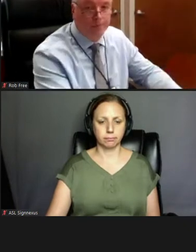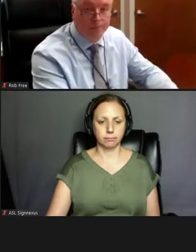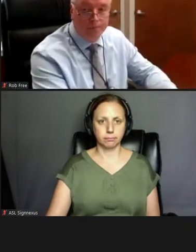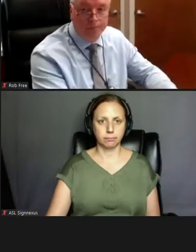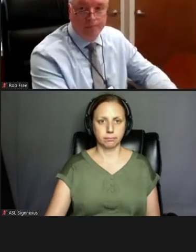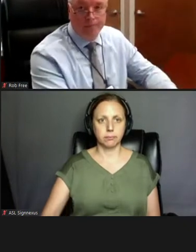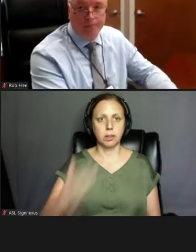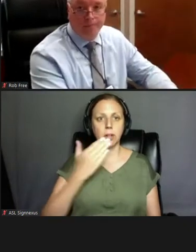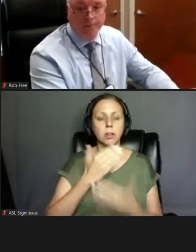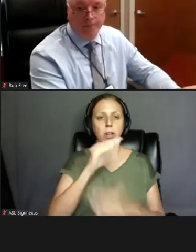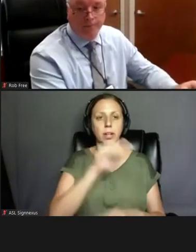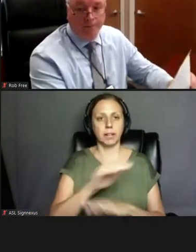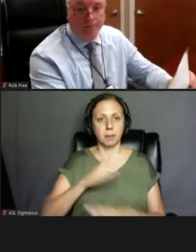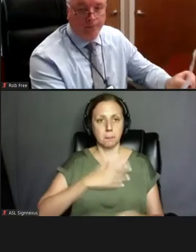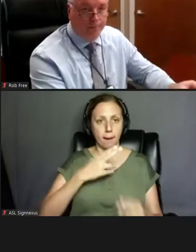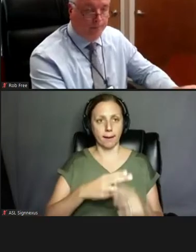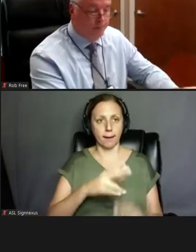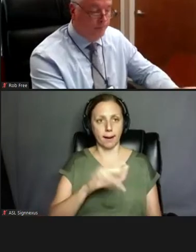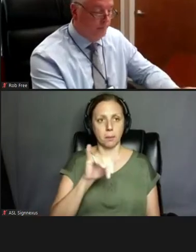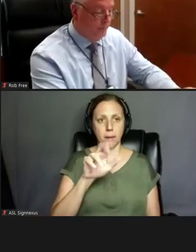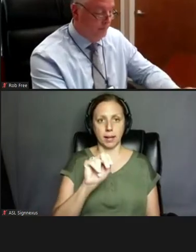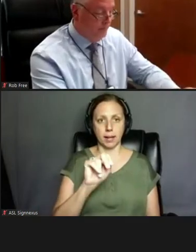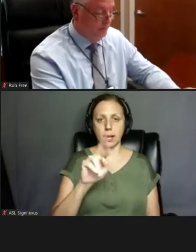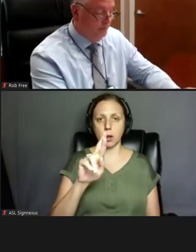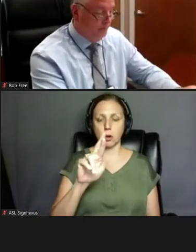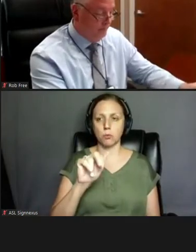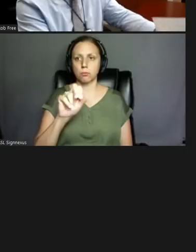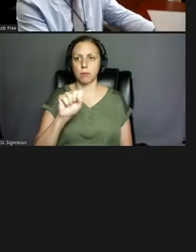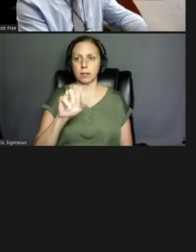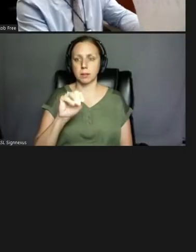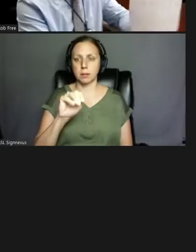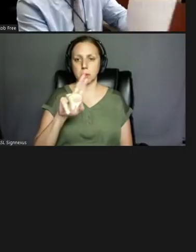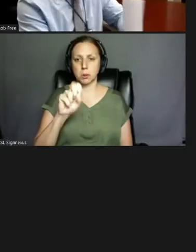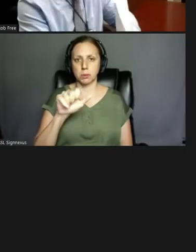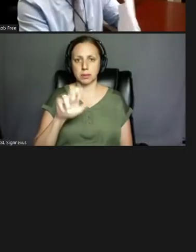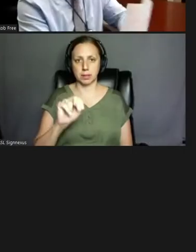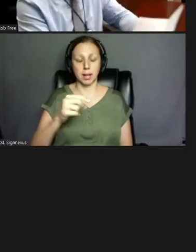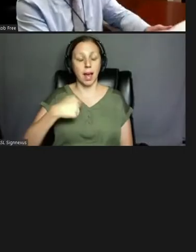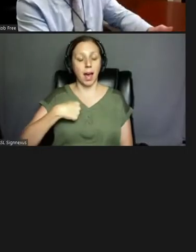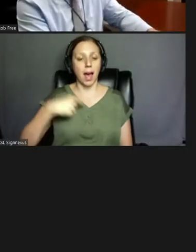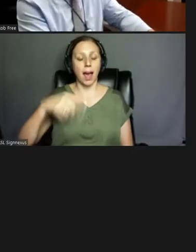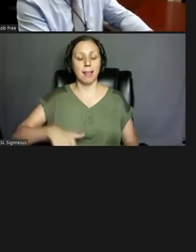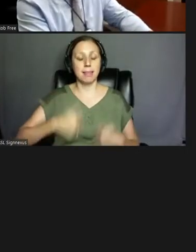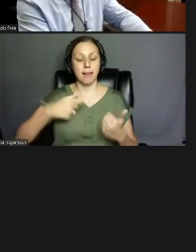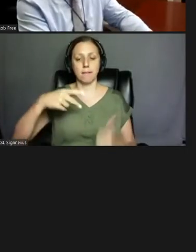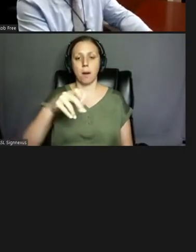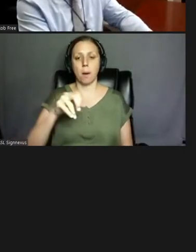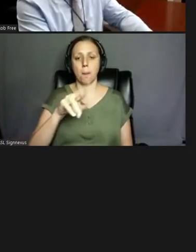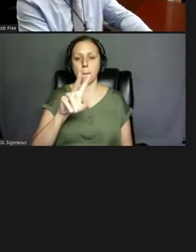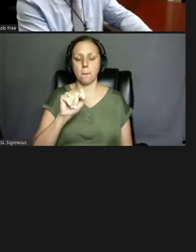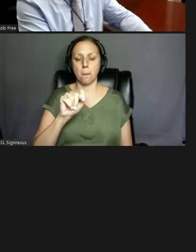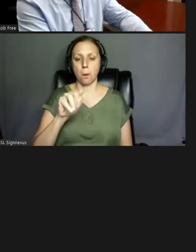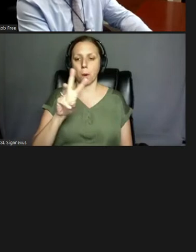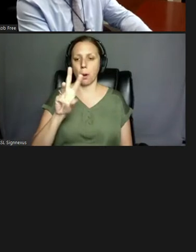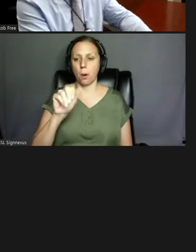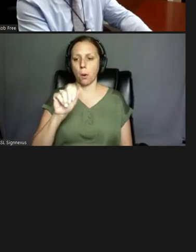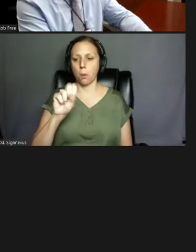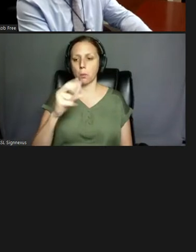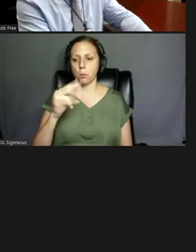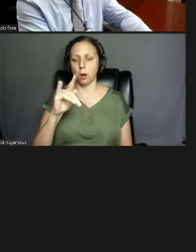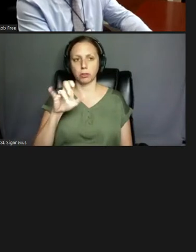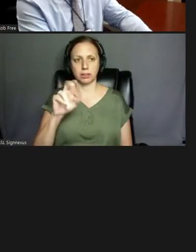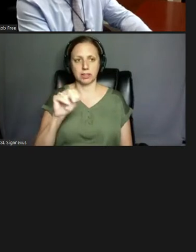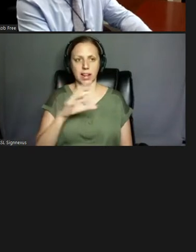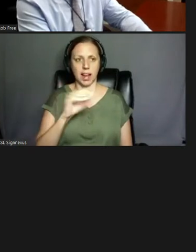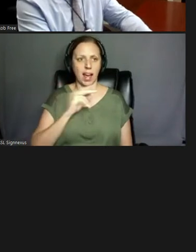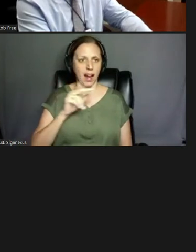Good evening. My name is Ian Rasmussen. I am a Port Washington resident and commuter, and as you see in